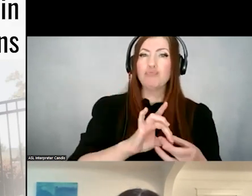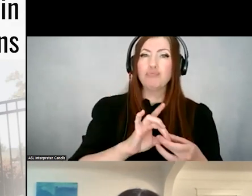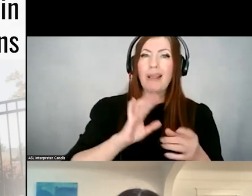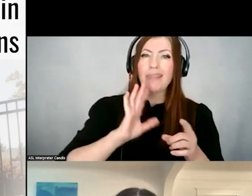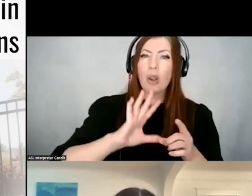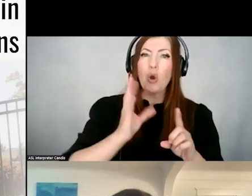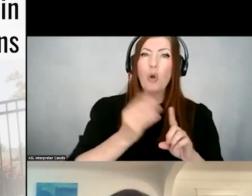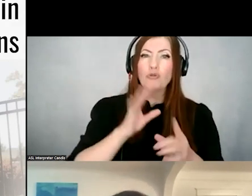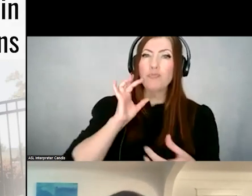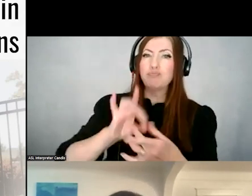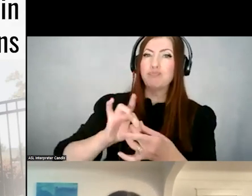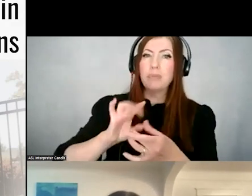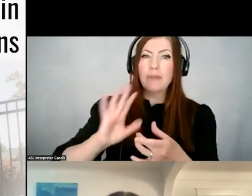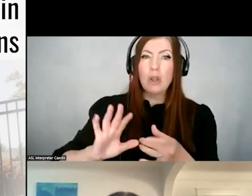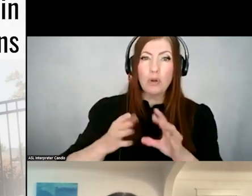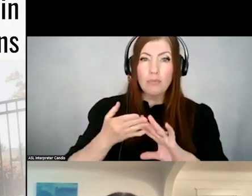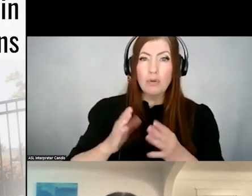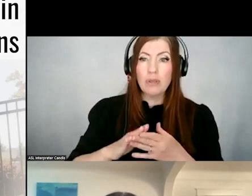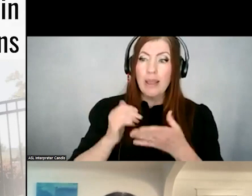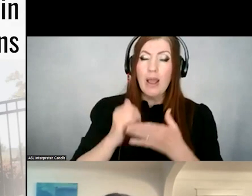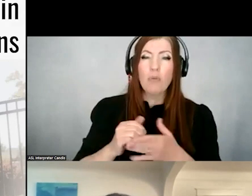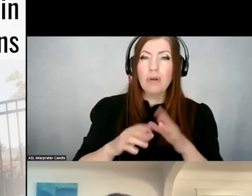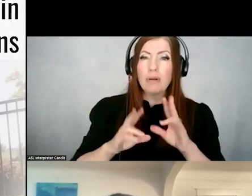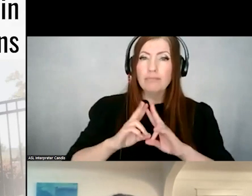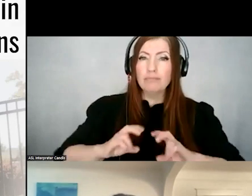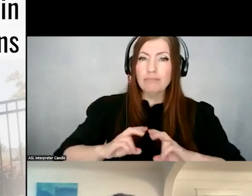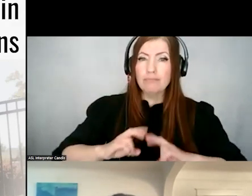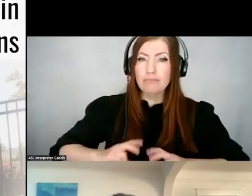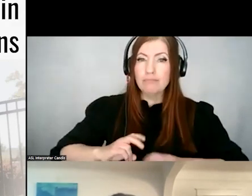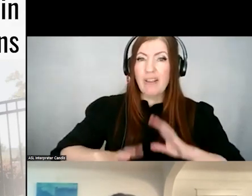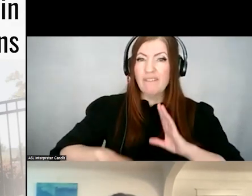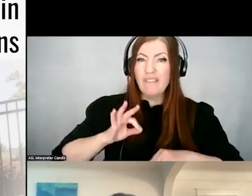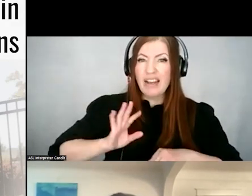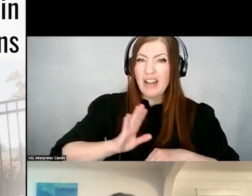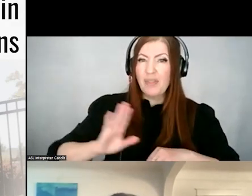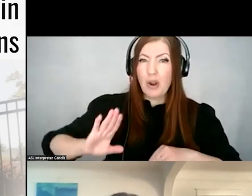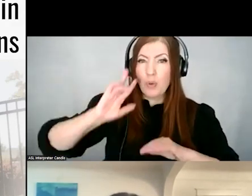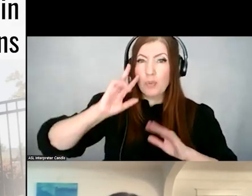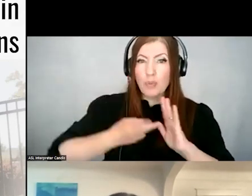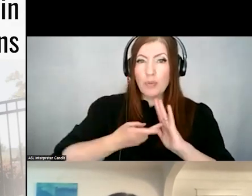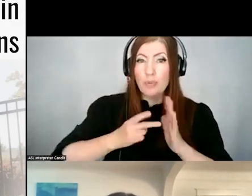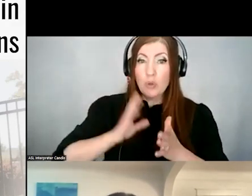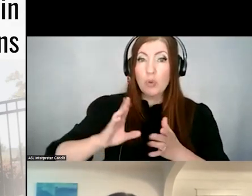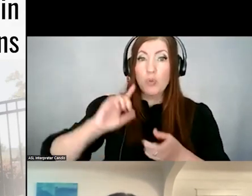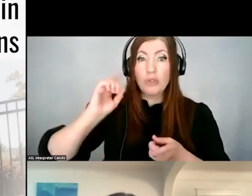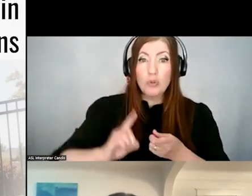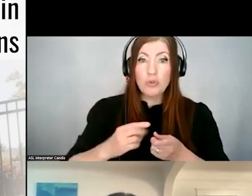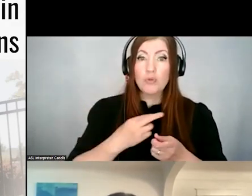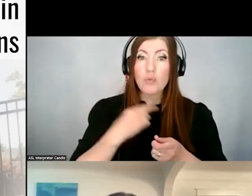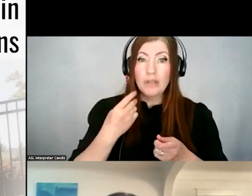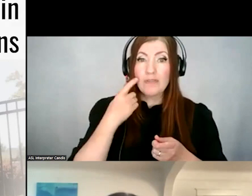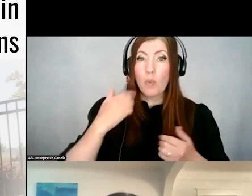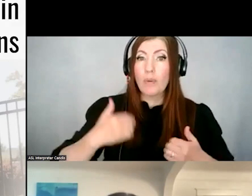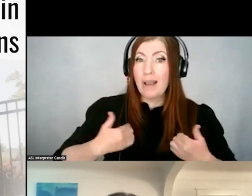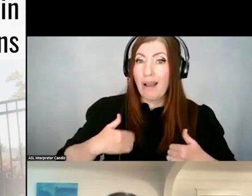their communities, and can help find their purpose, not only helps reduce risk for those young people, but also